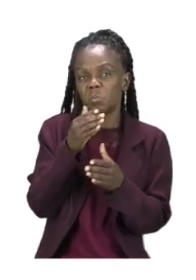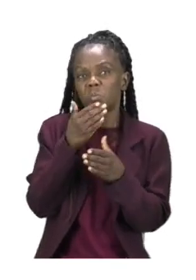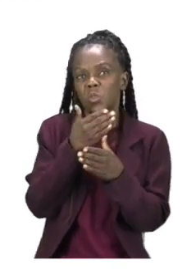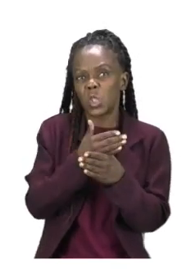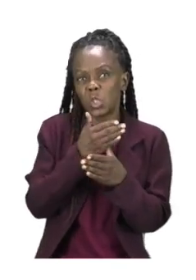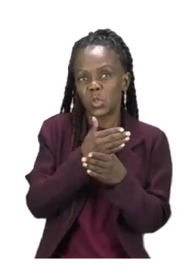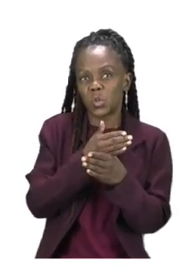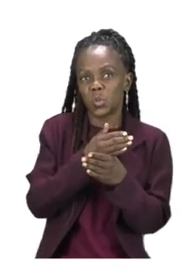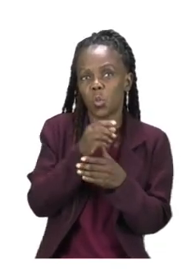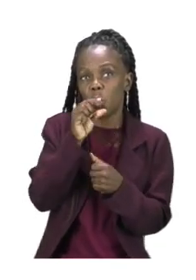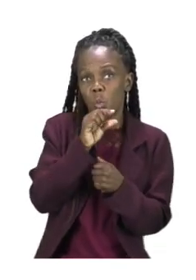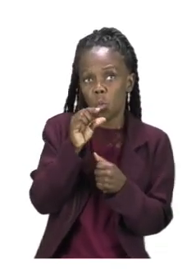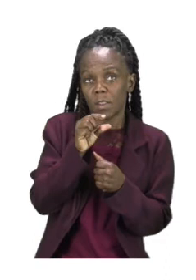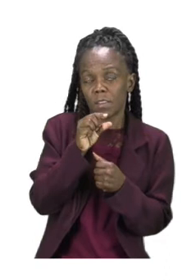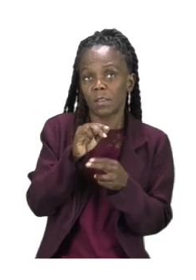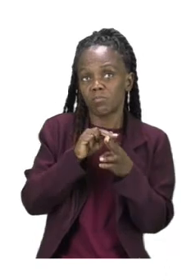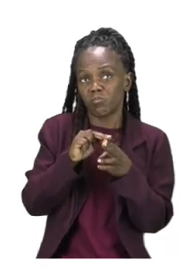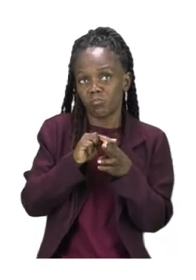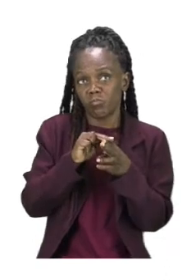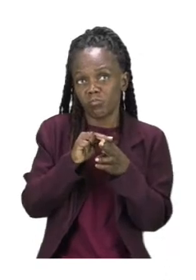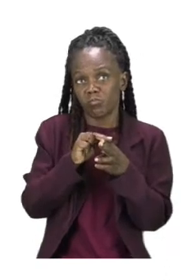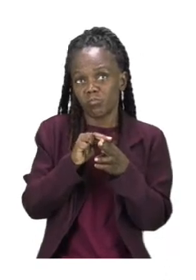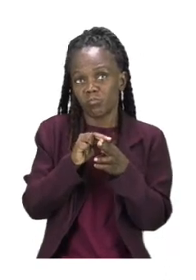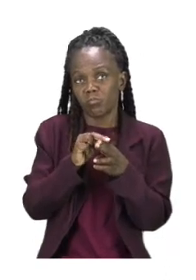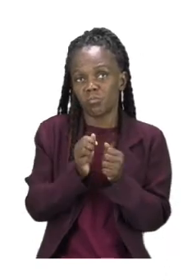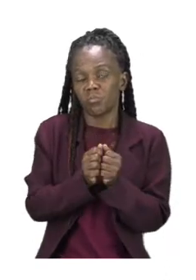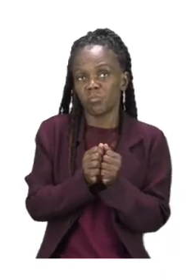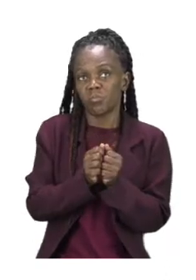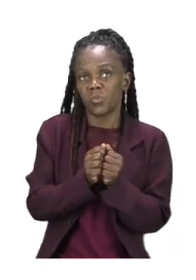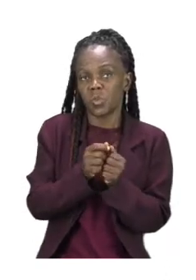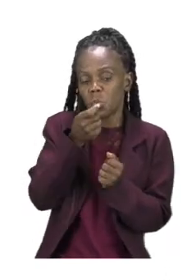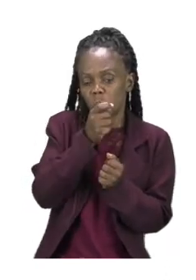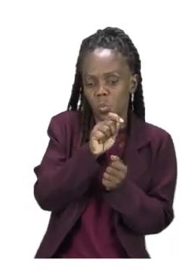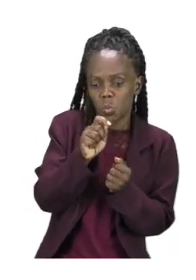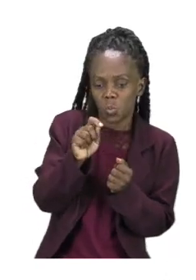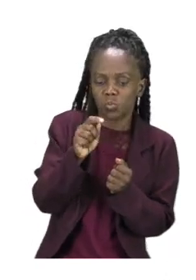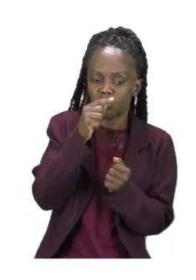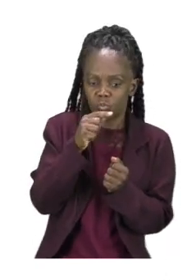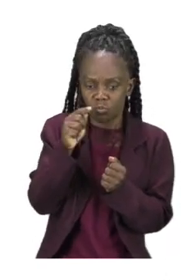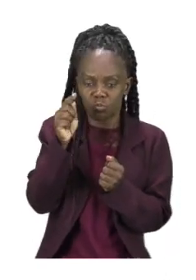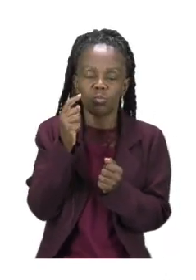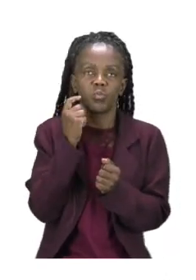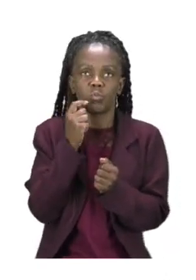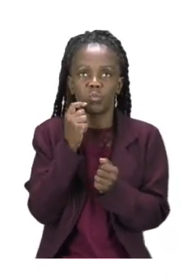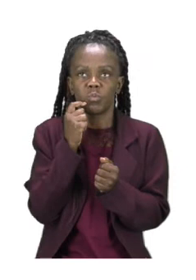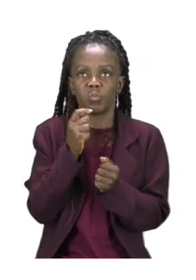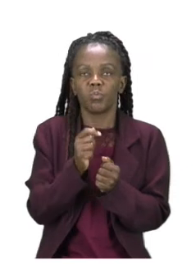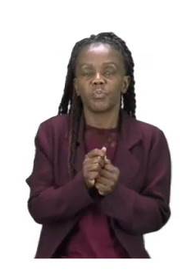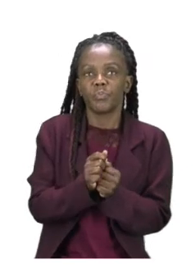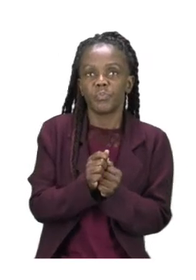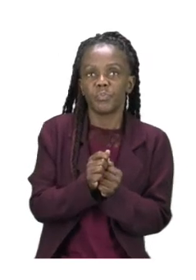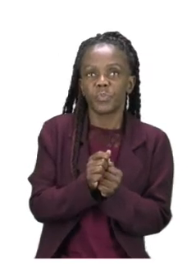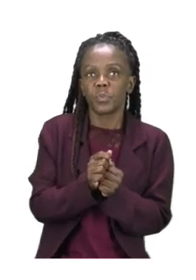we are going to be using if we want to speak and write correct English. So the